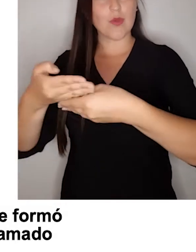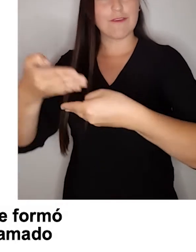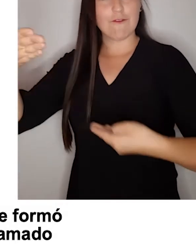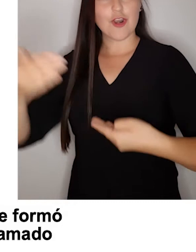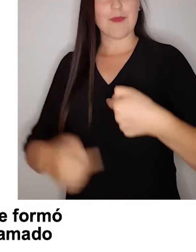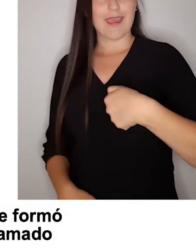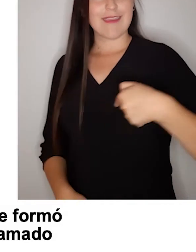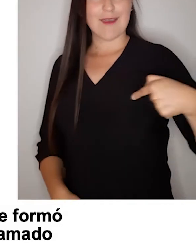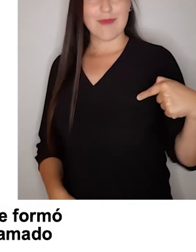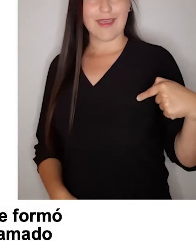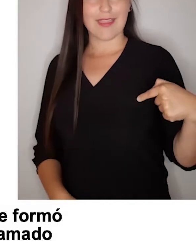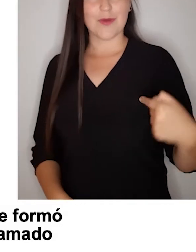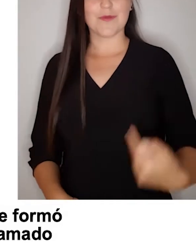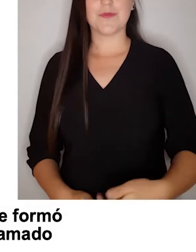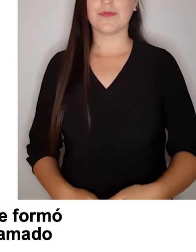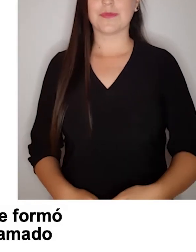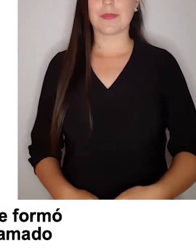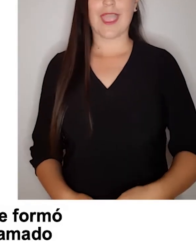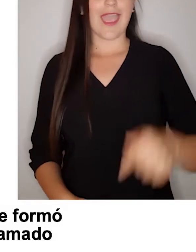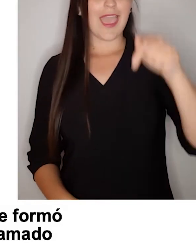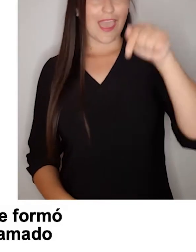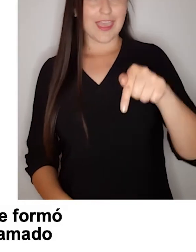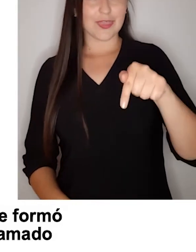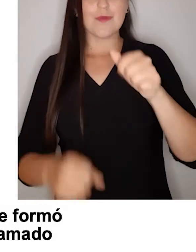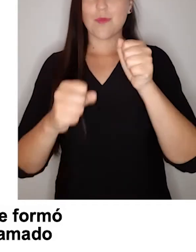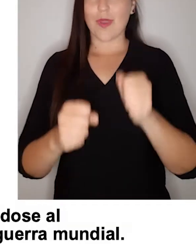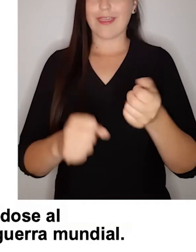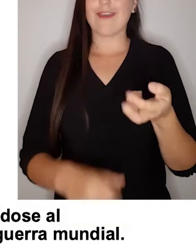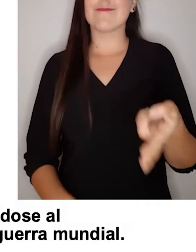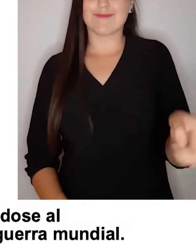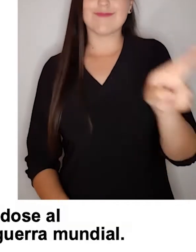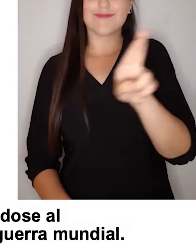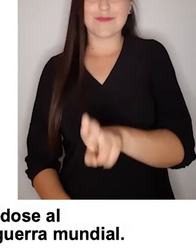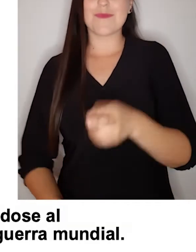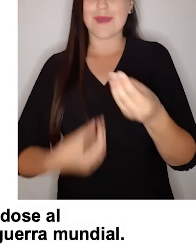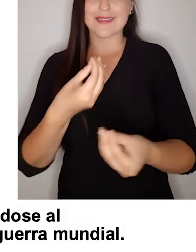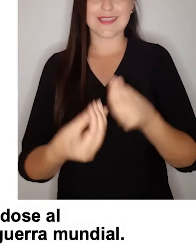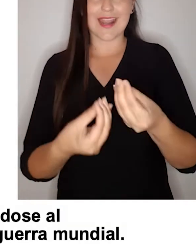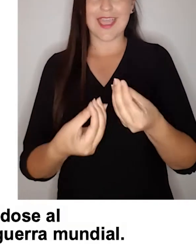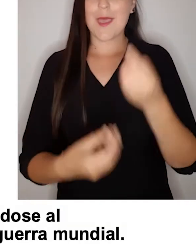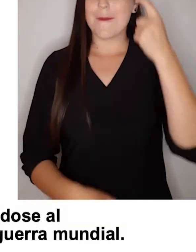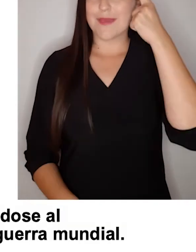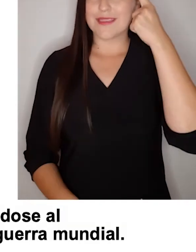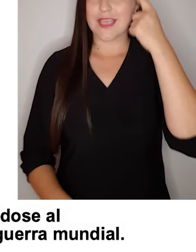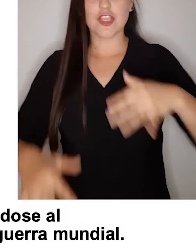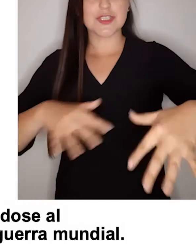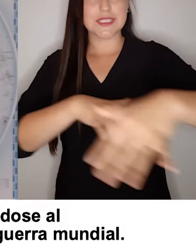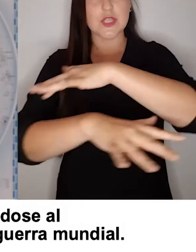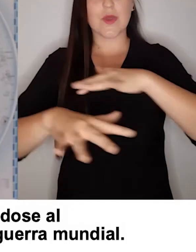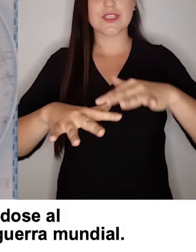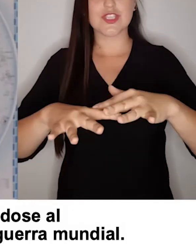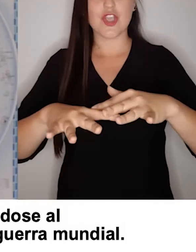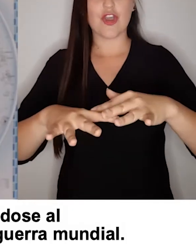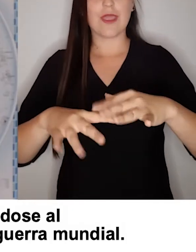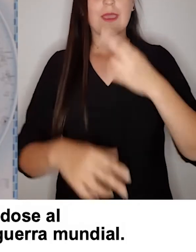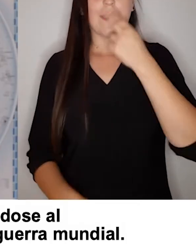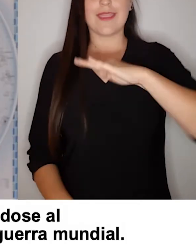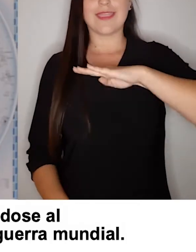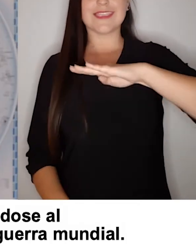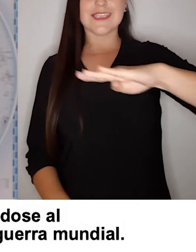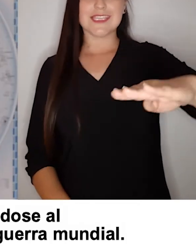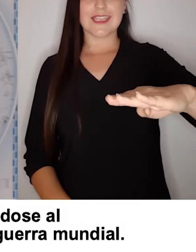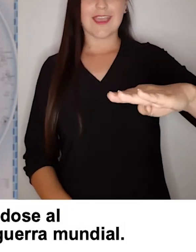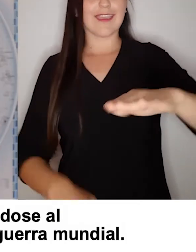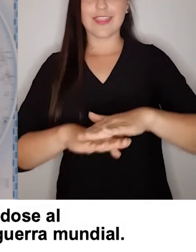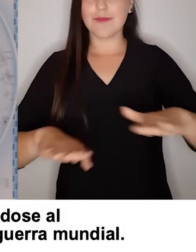was appointed, resulting in a report titled "It Can Happen Again," hinting towards the Nazi